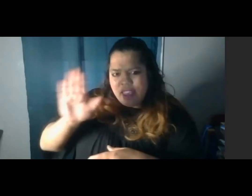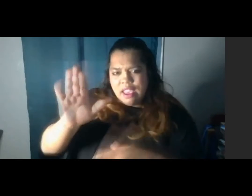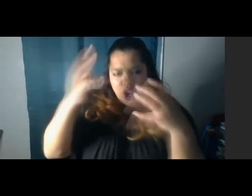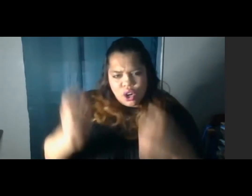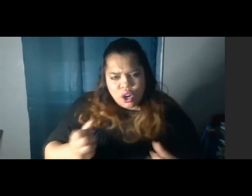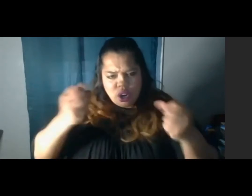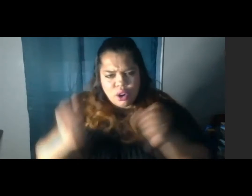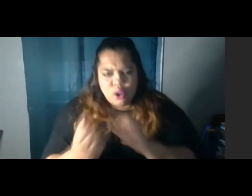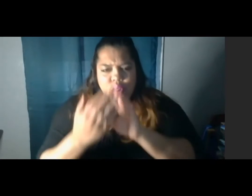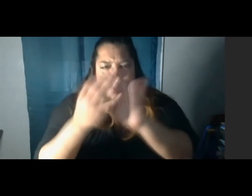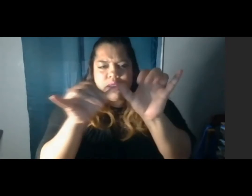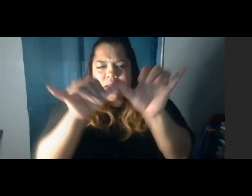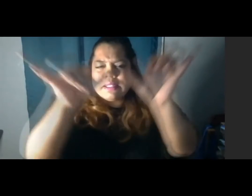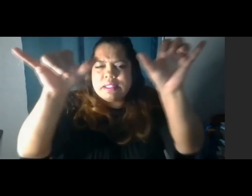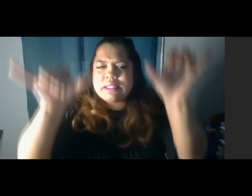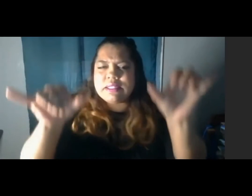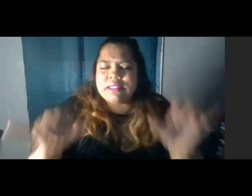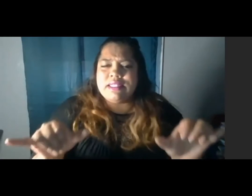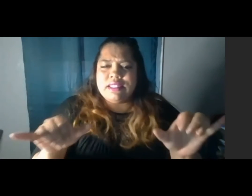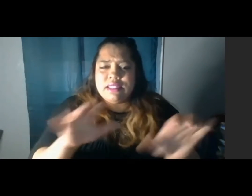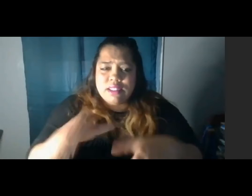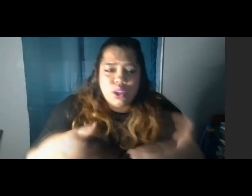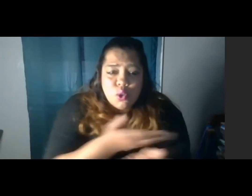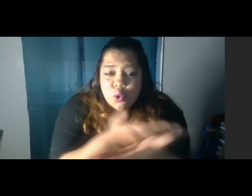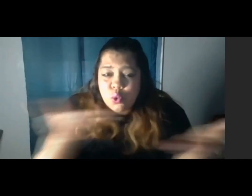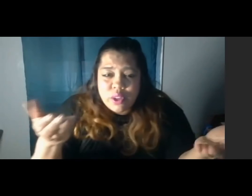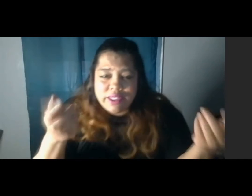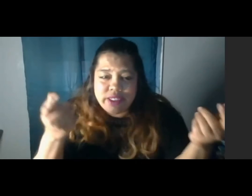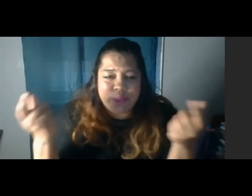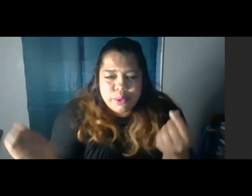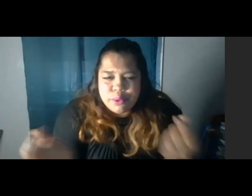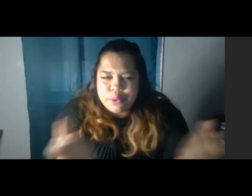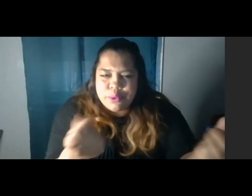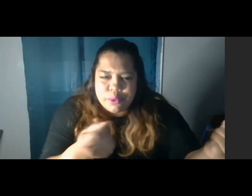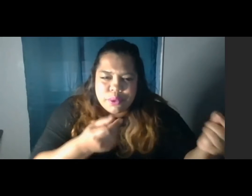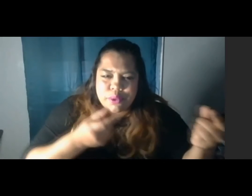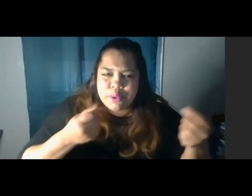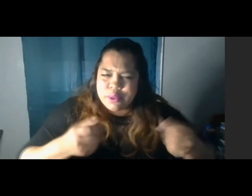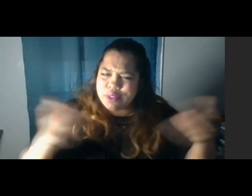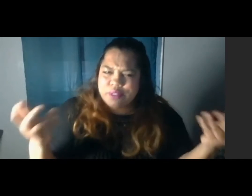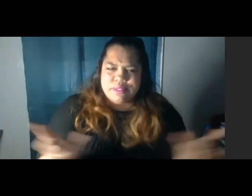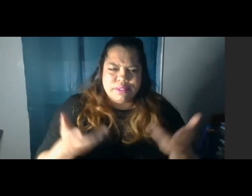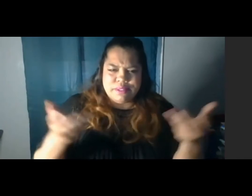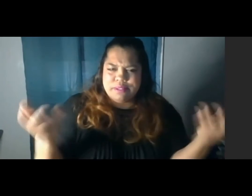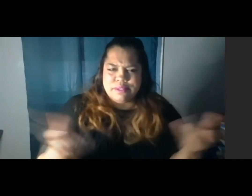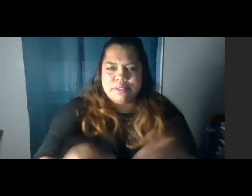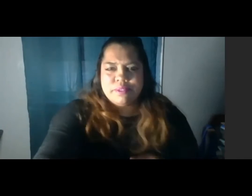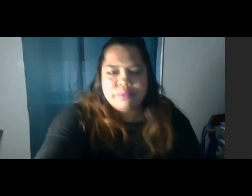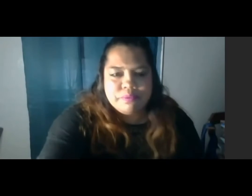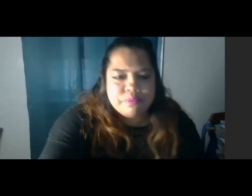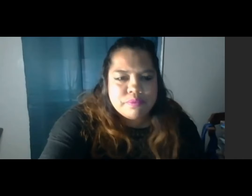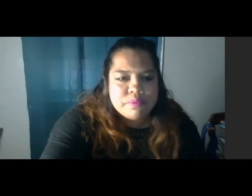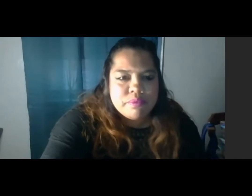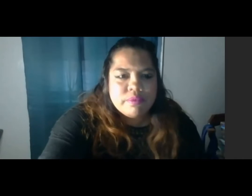say it's just a part of it. We've got to fulfill the